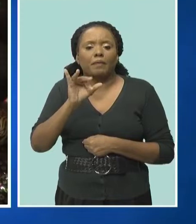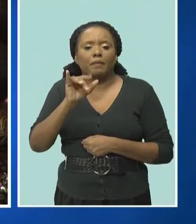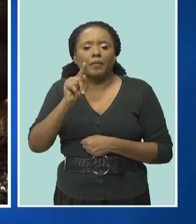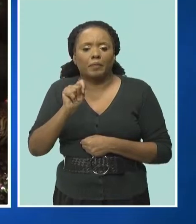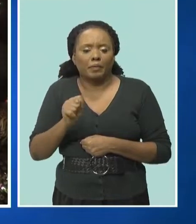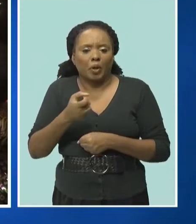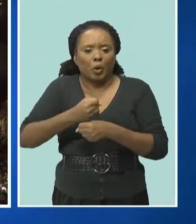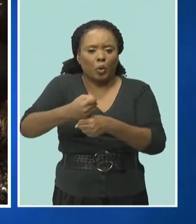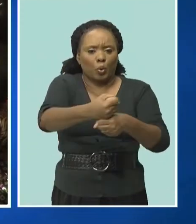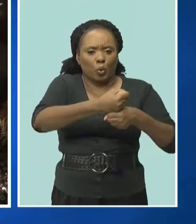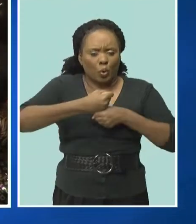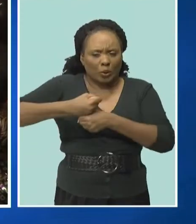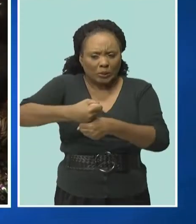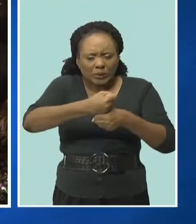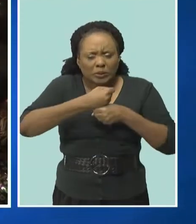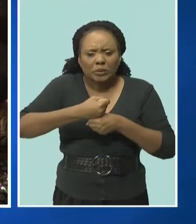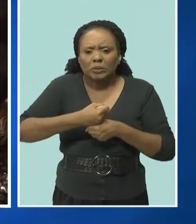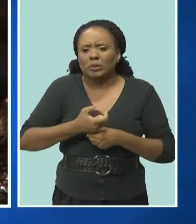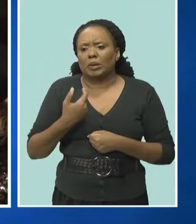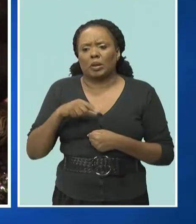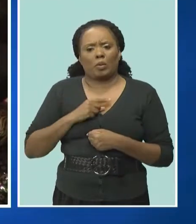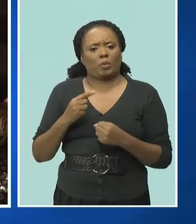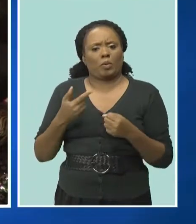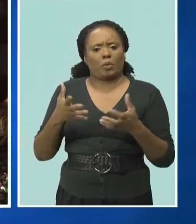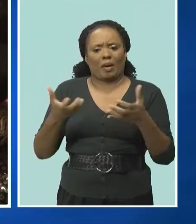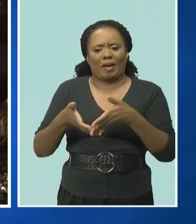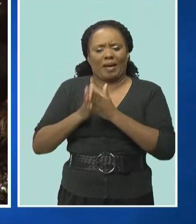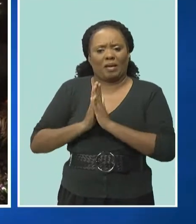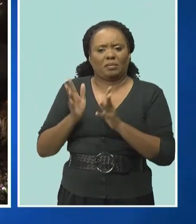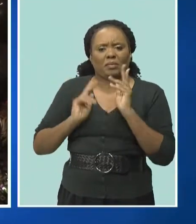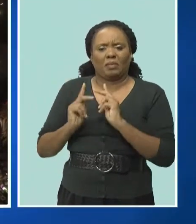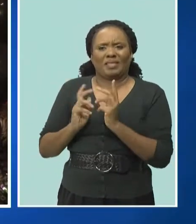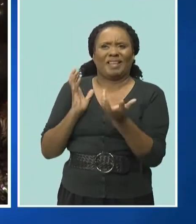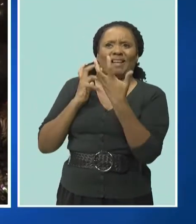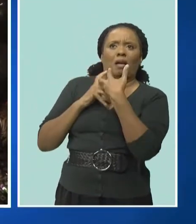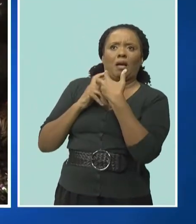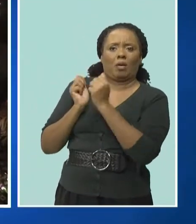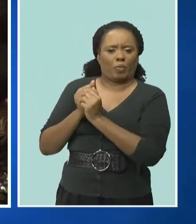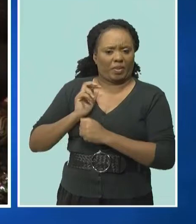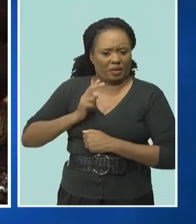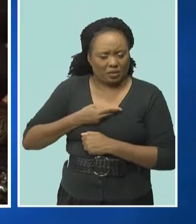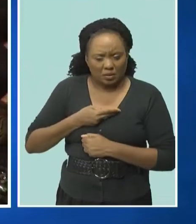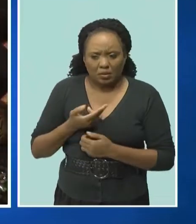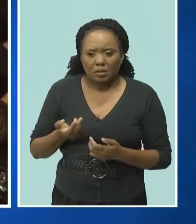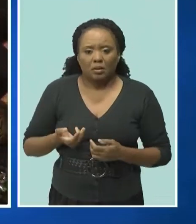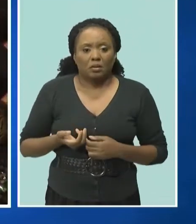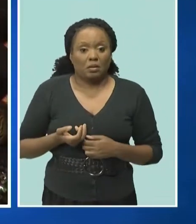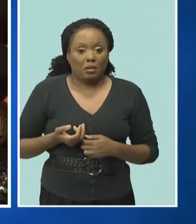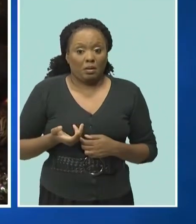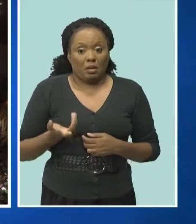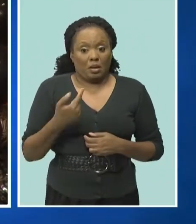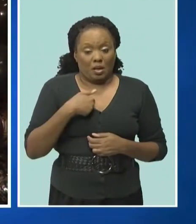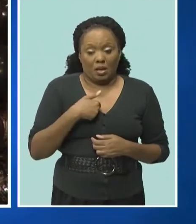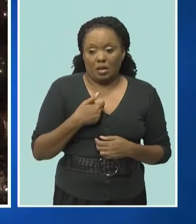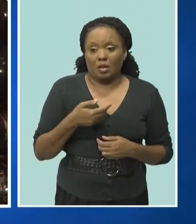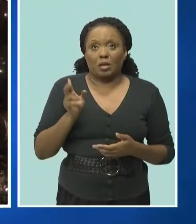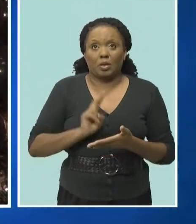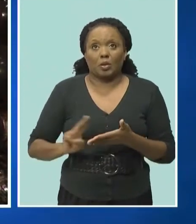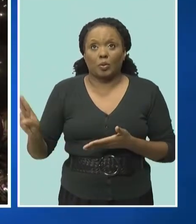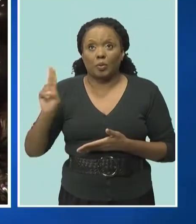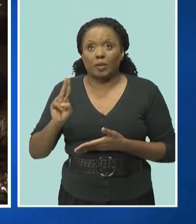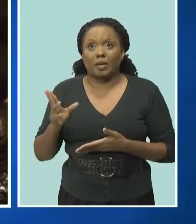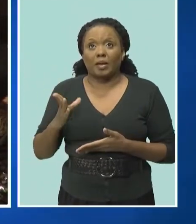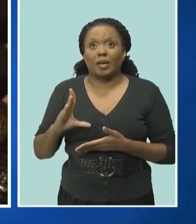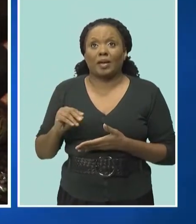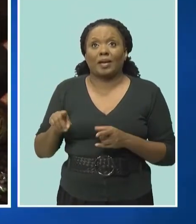us, then between our industrialists and the University of the West Indies, and I would humbly suggest, ma'am, the